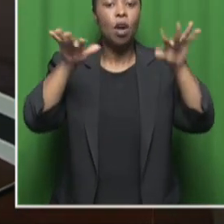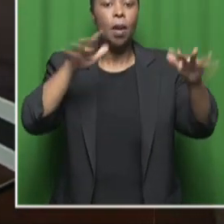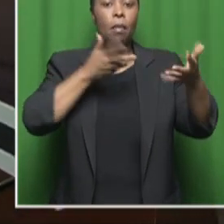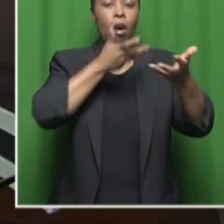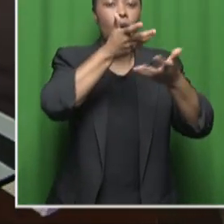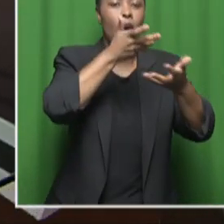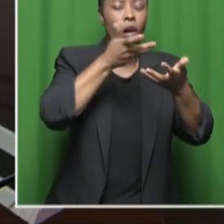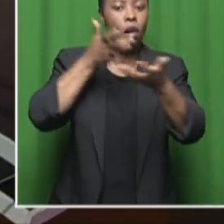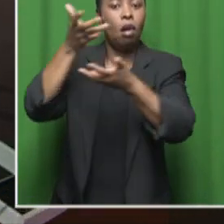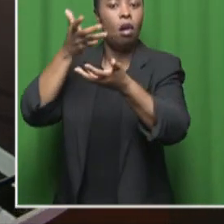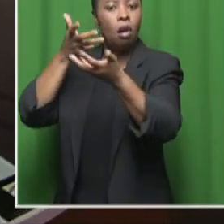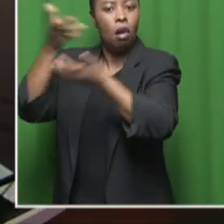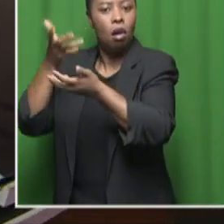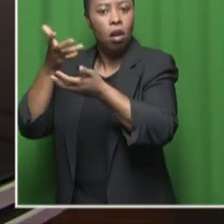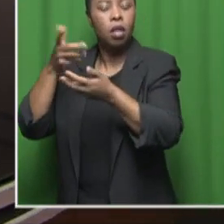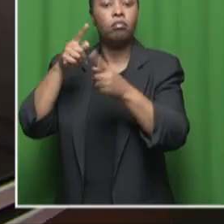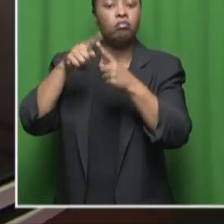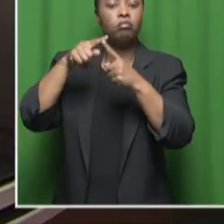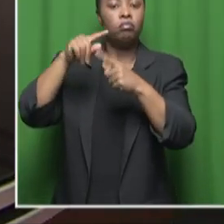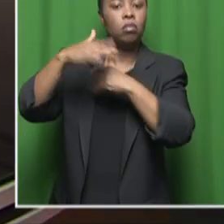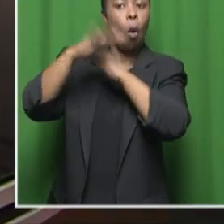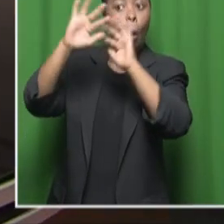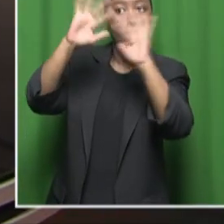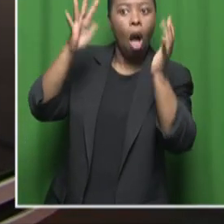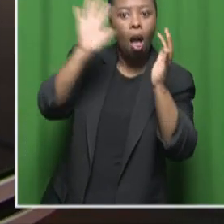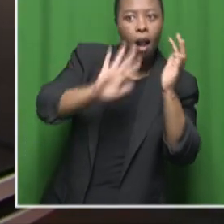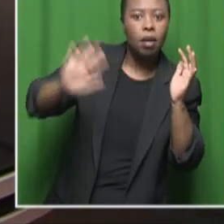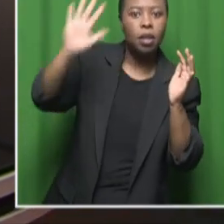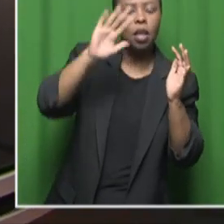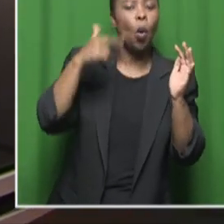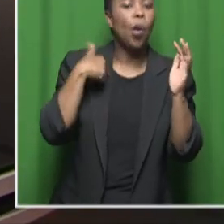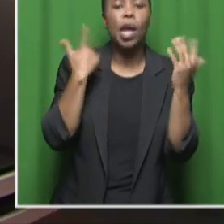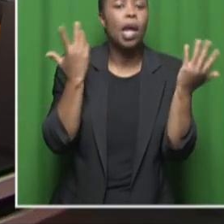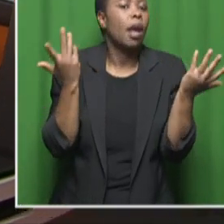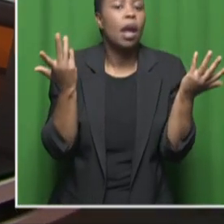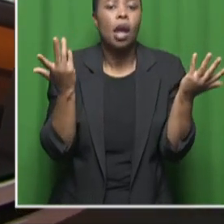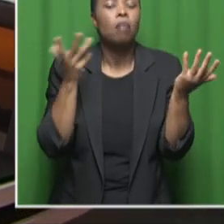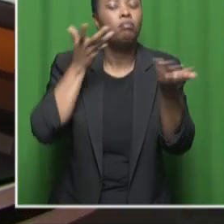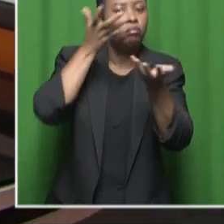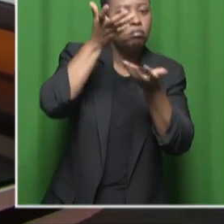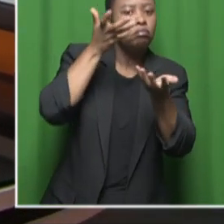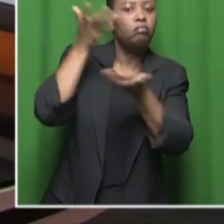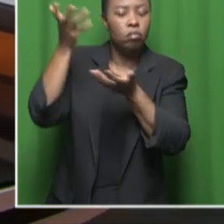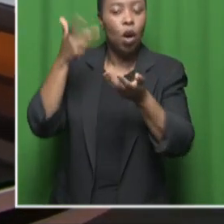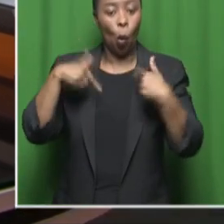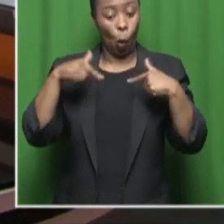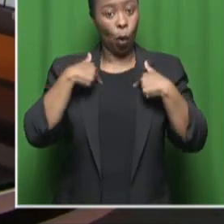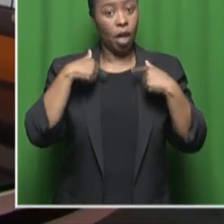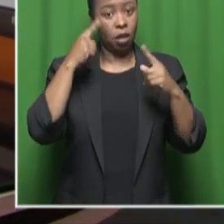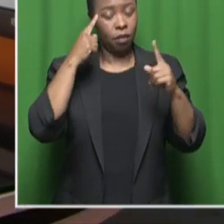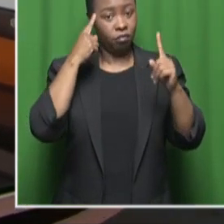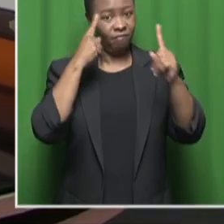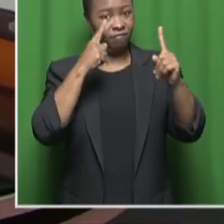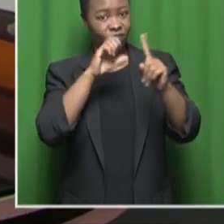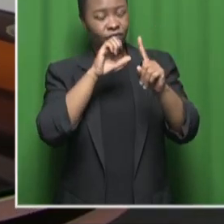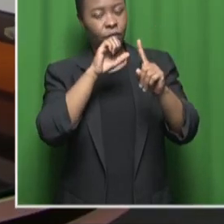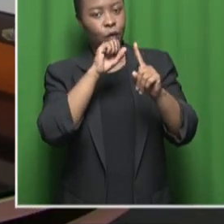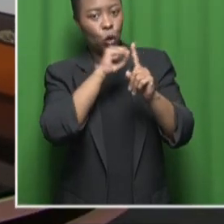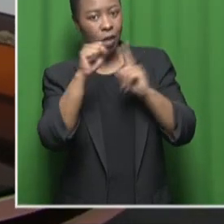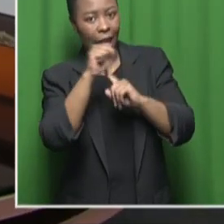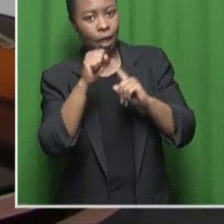parts of the world about, the state of where we are and how, some of the things that we need to do as a society. And so speaking of which